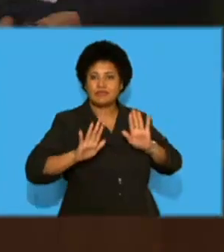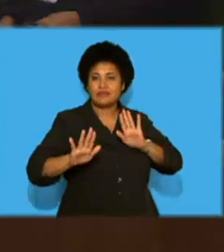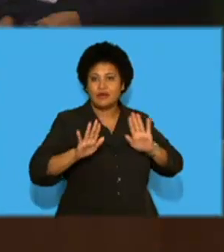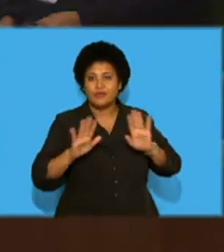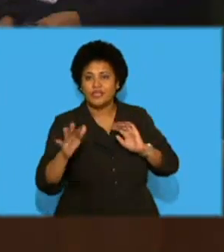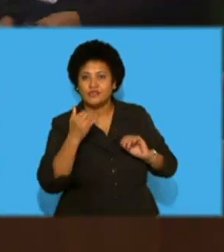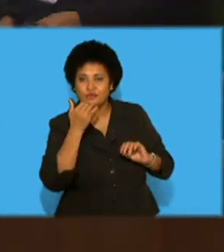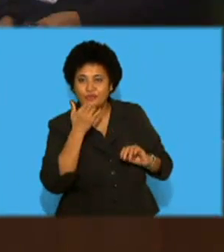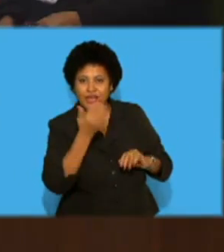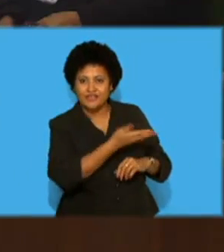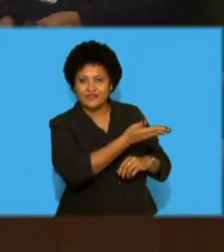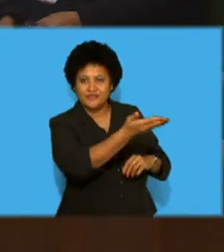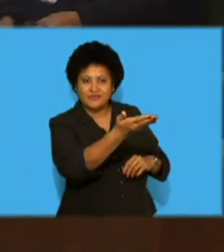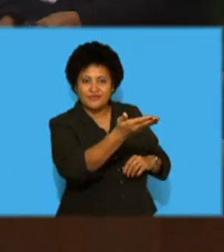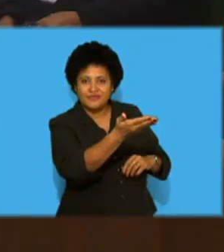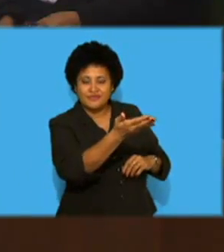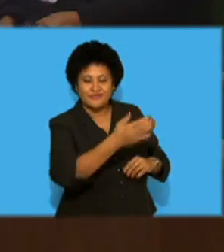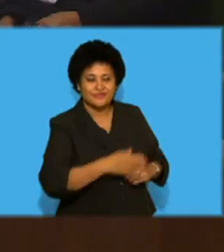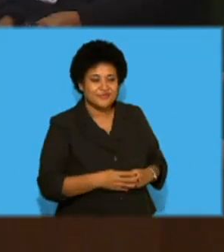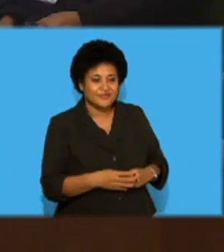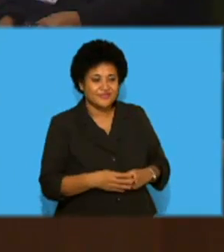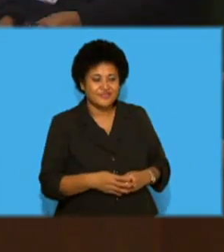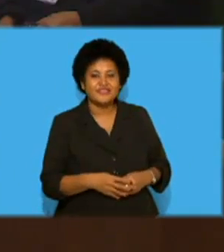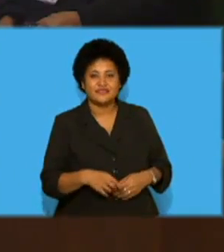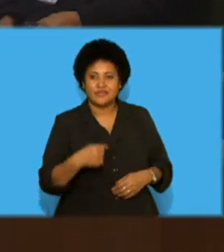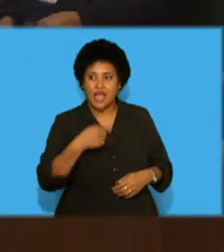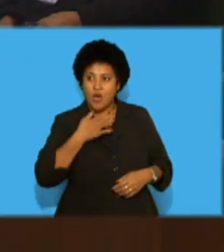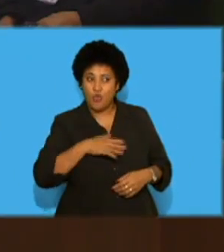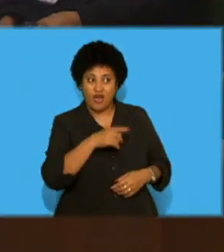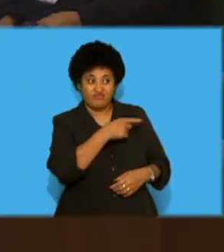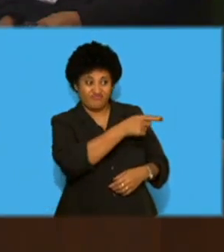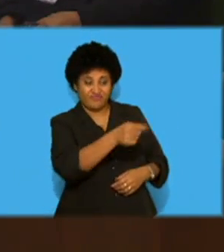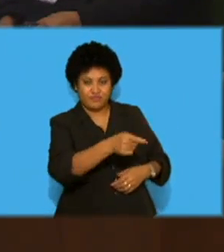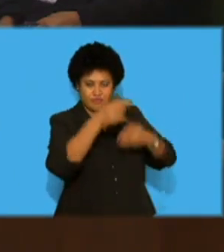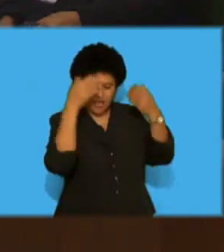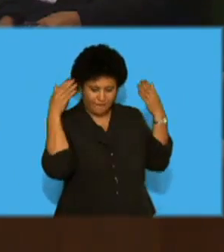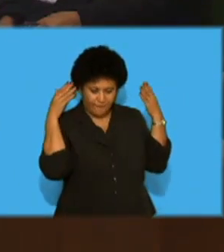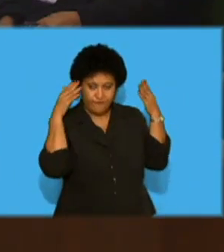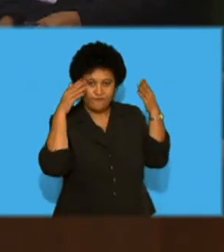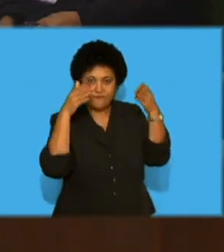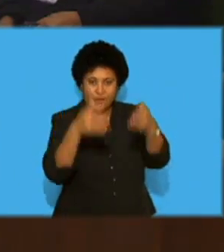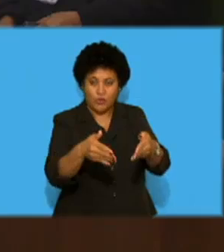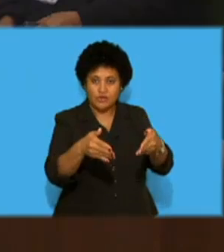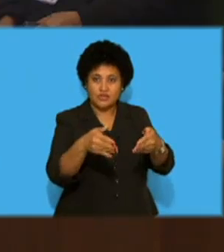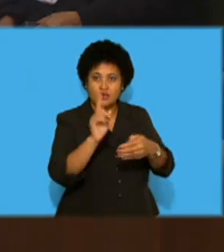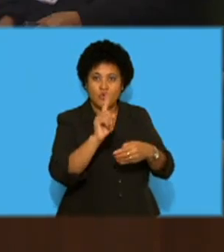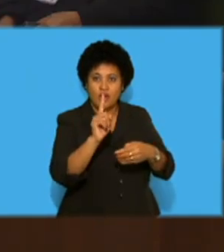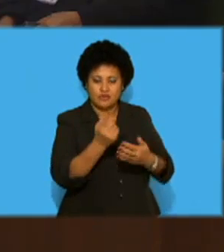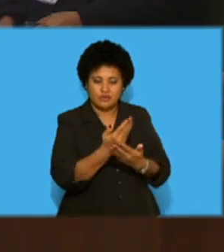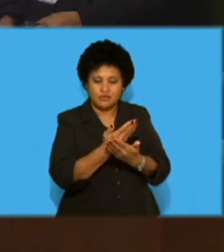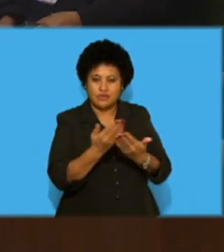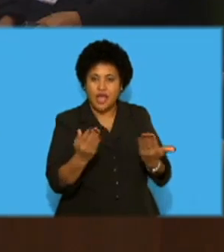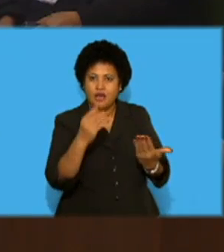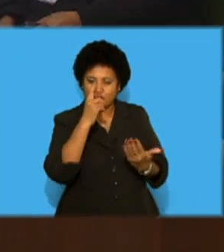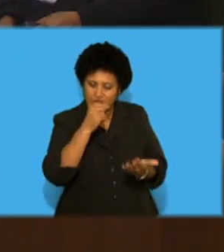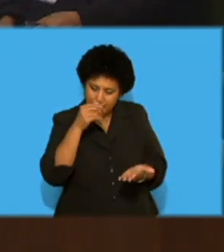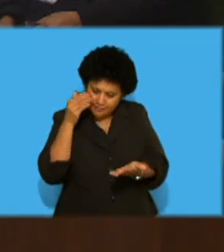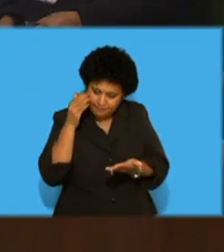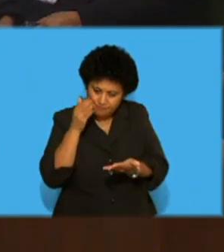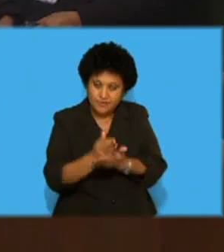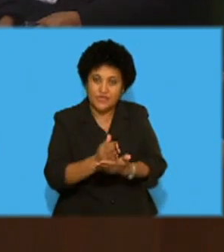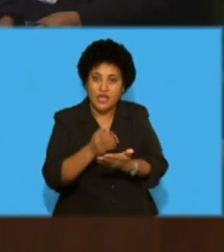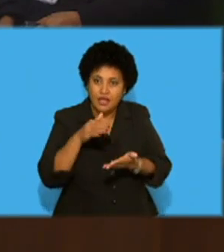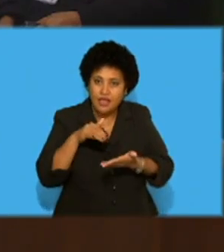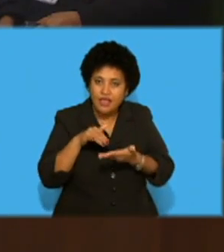This is the drama. I want them focused, Madam Speaker, on how we can truly help farmers on